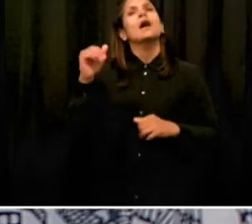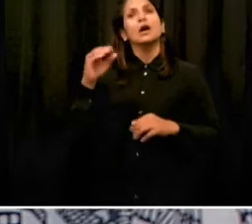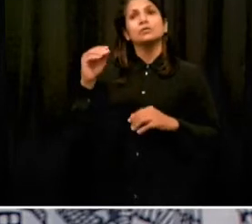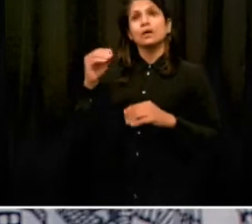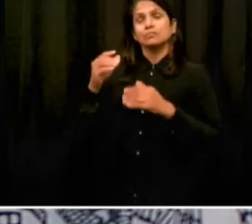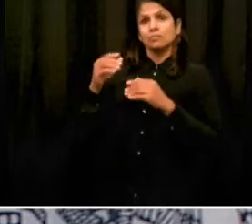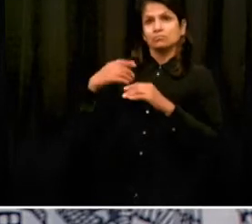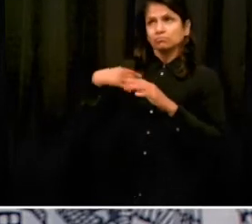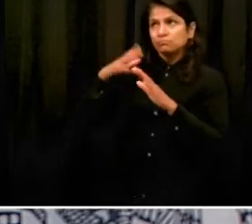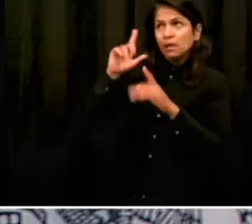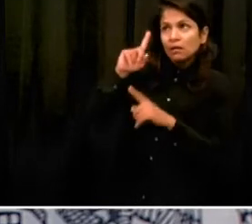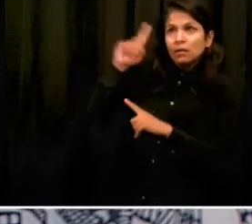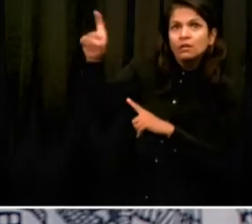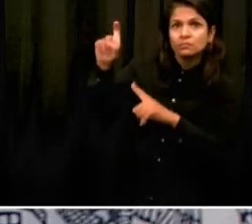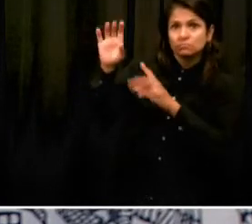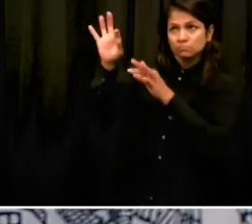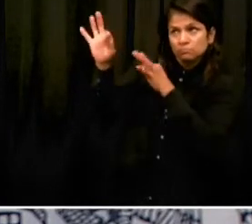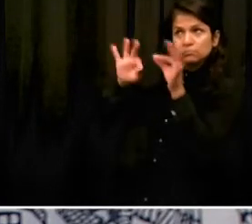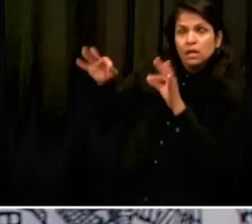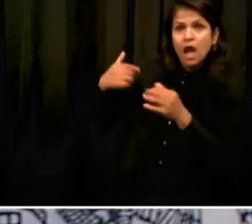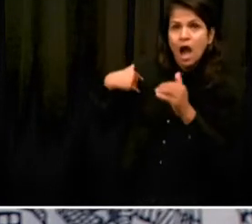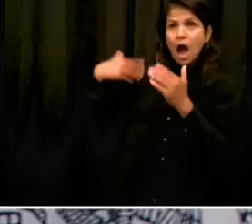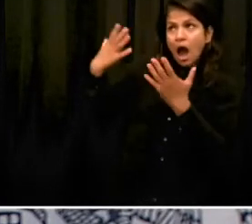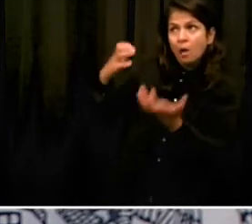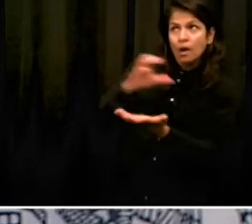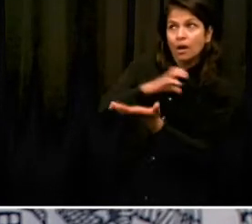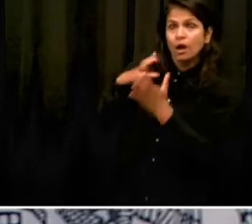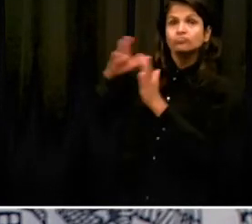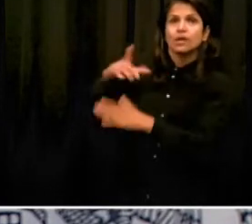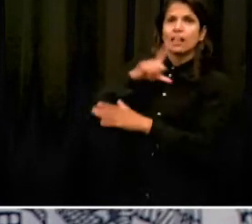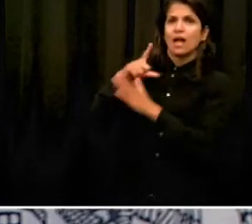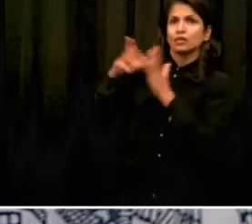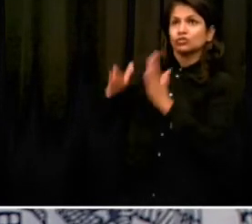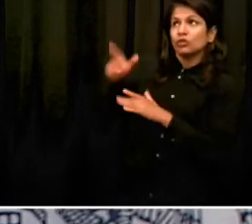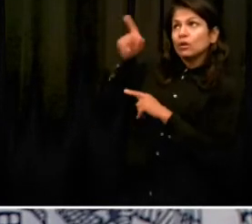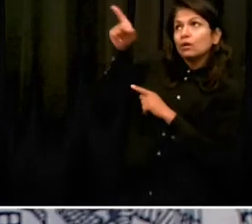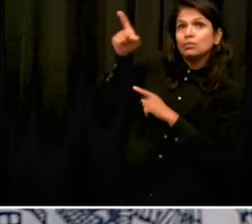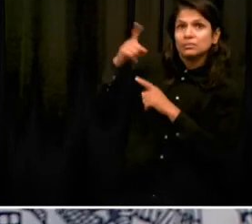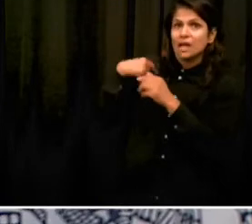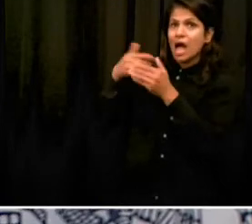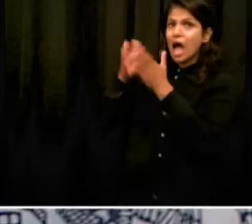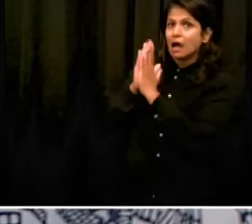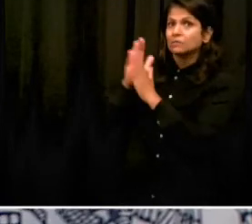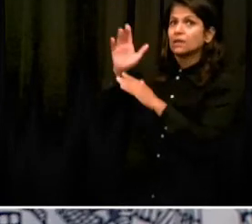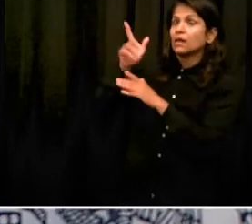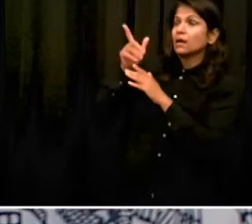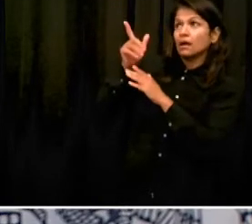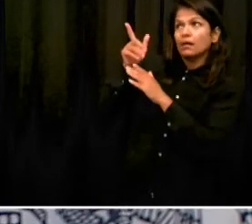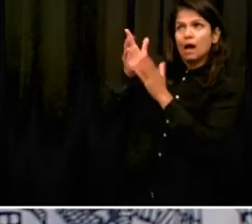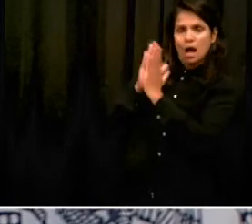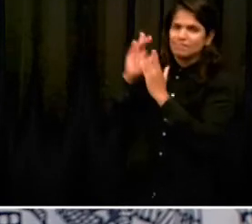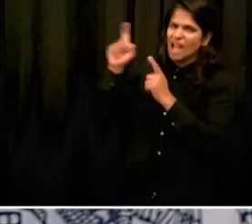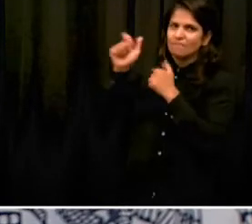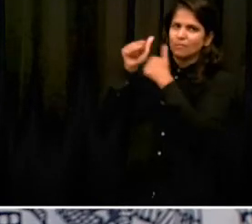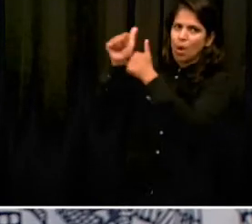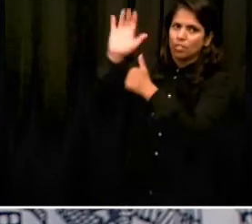little time to get the legislature back. I want to honor that request, but we only have a little time. Next up